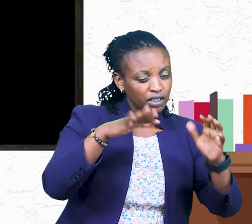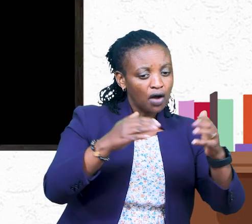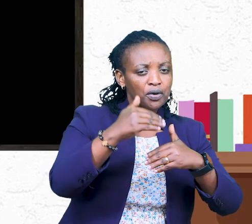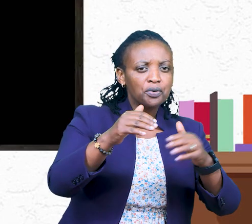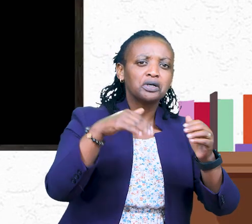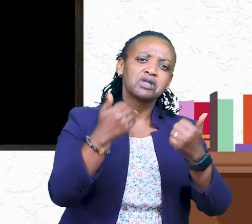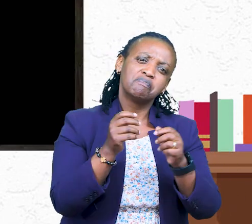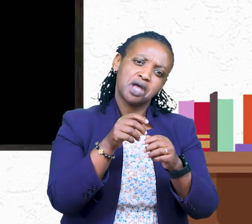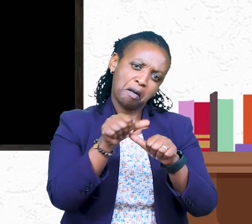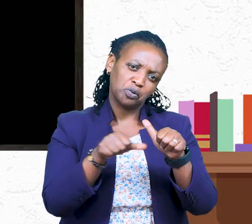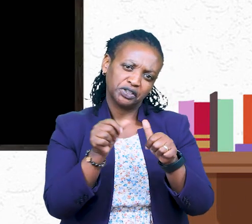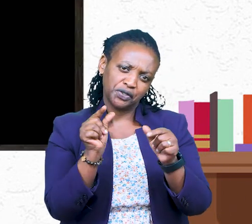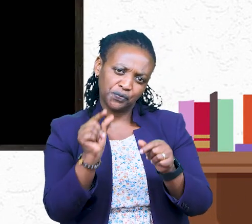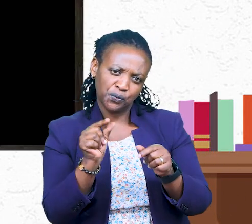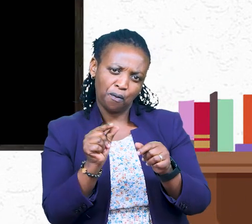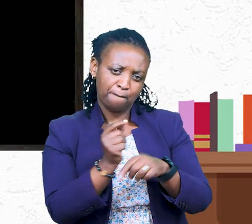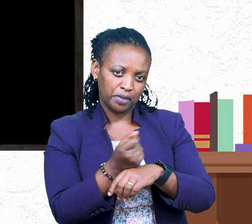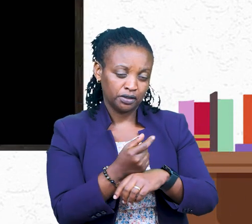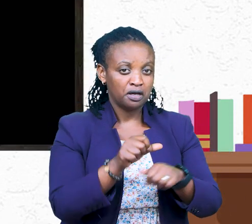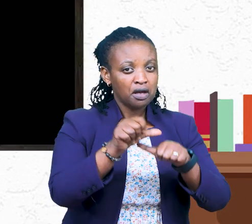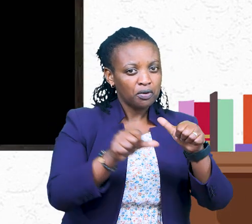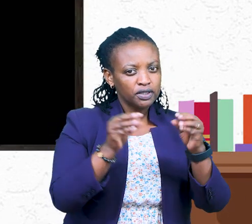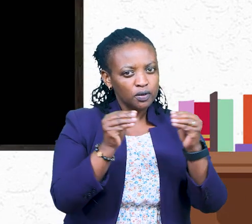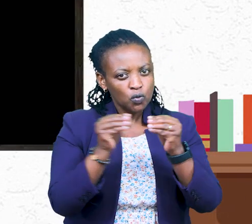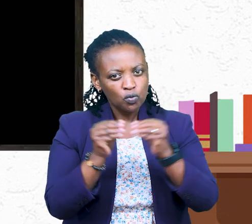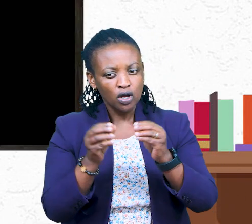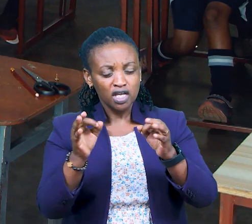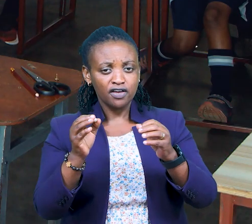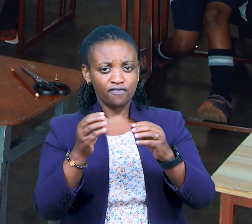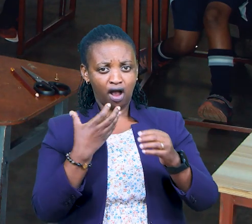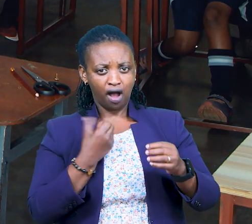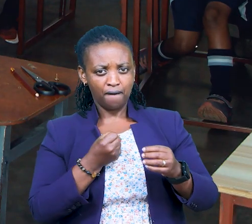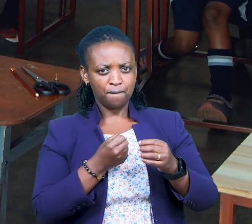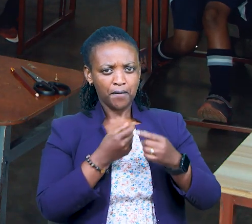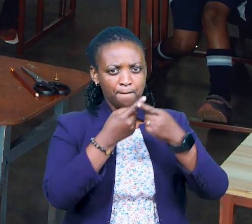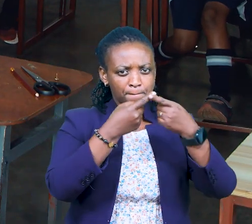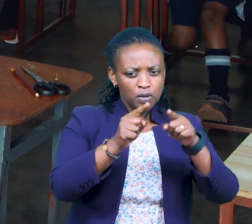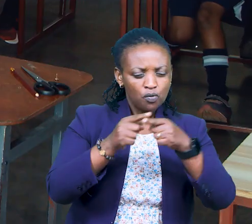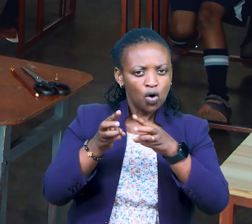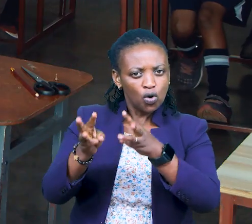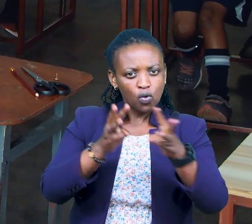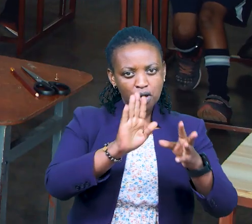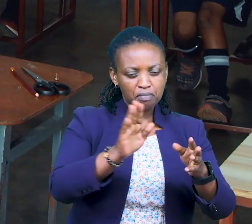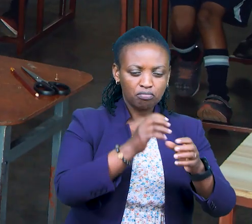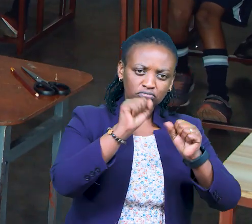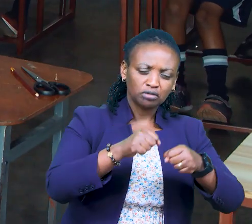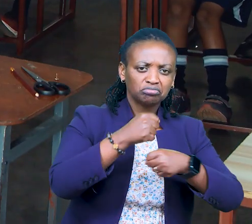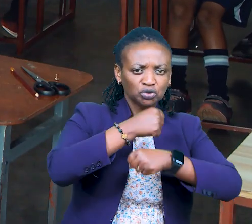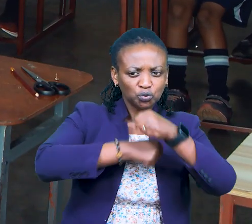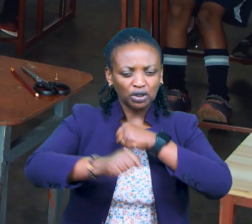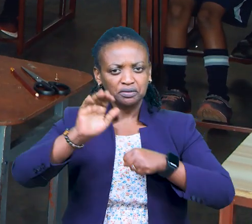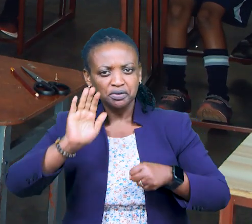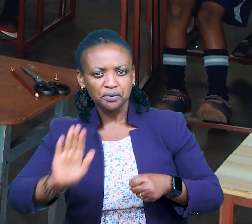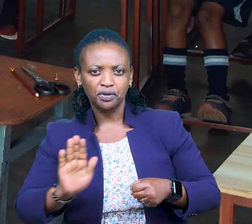better idea of what's coming up over the next few days. The first characteristic is that every magnet has to have a magnetic field. It has to